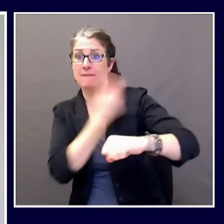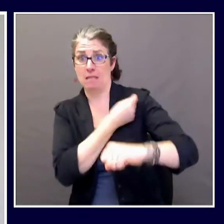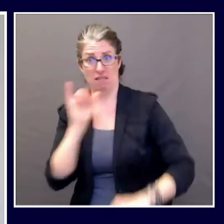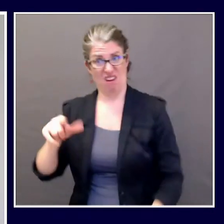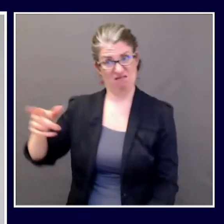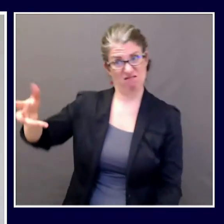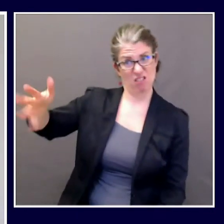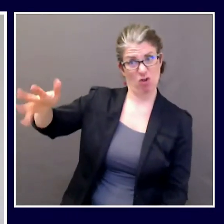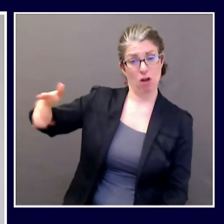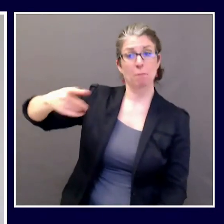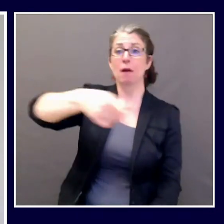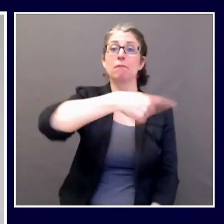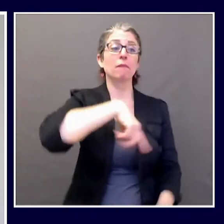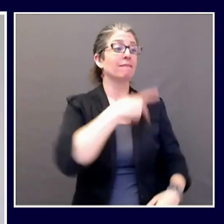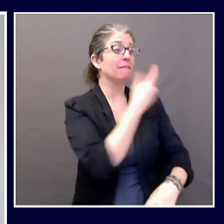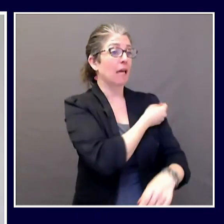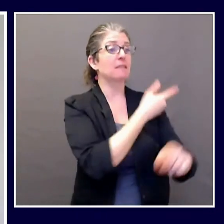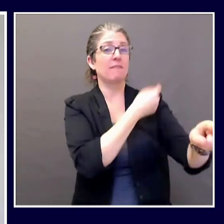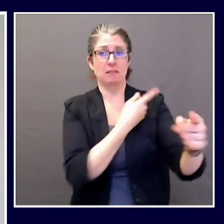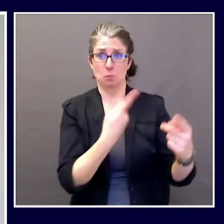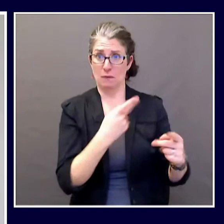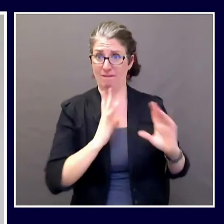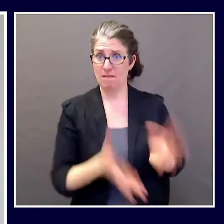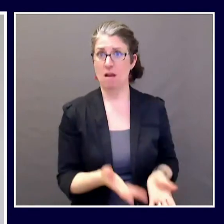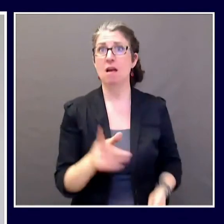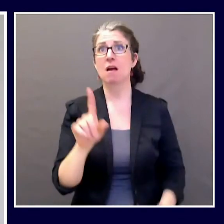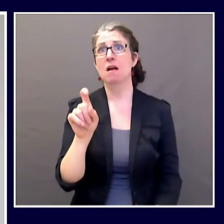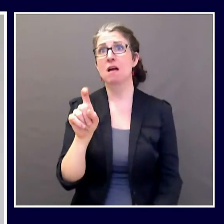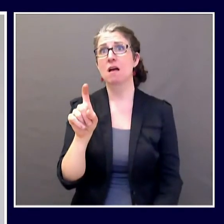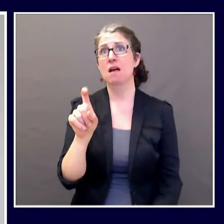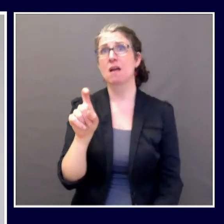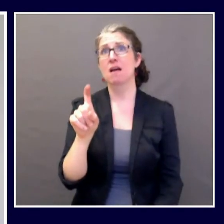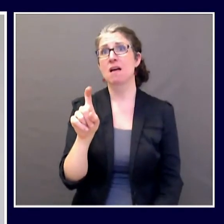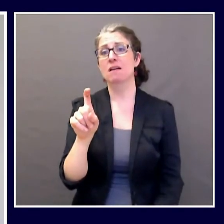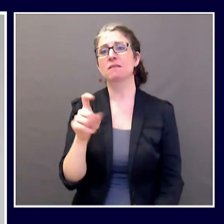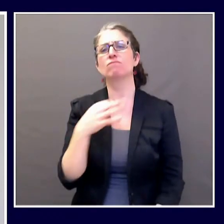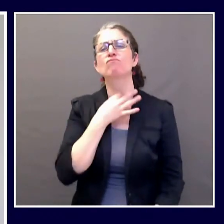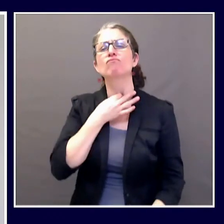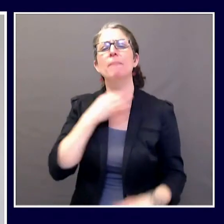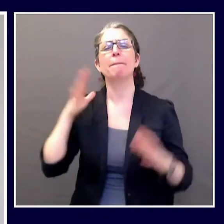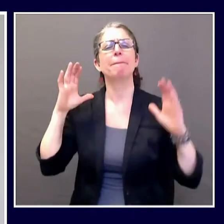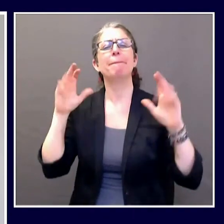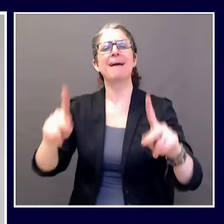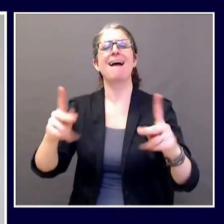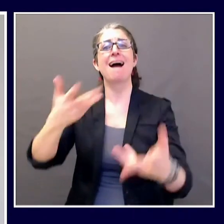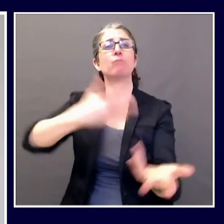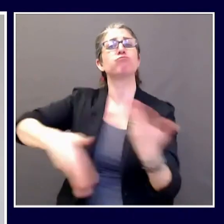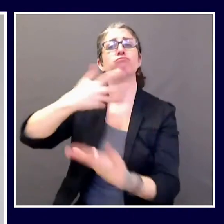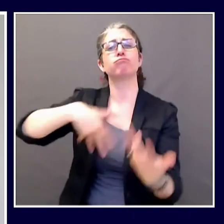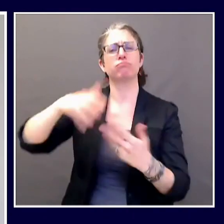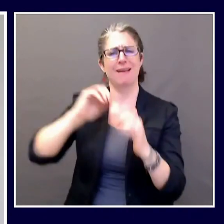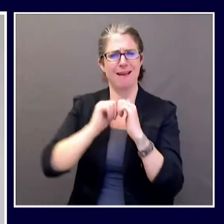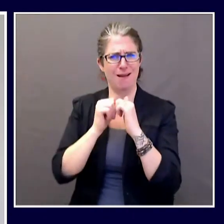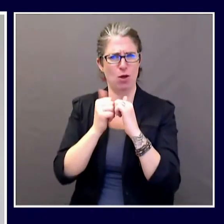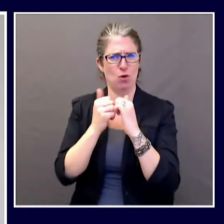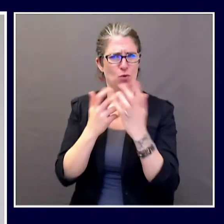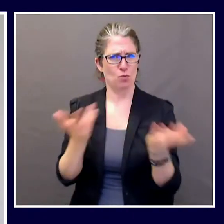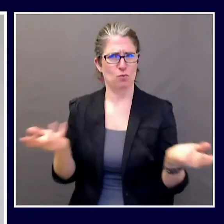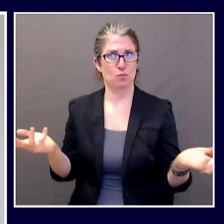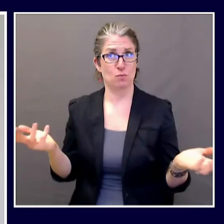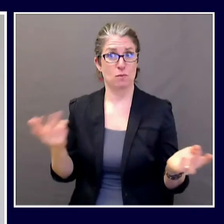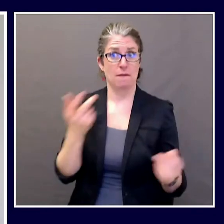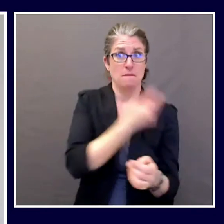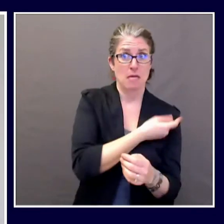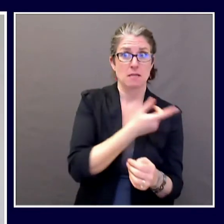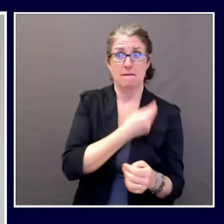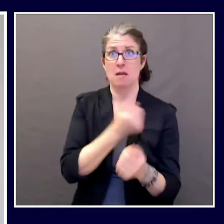back to normal, even if that 70 or 80% herd immunity has not been reached for the